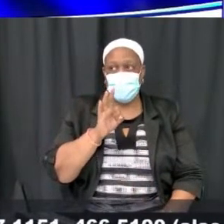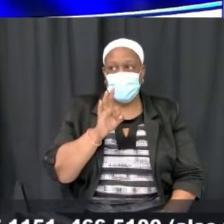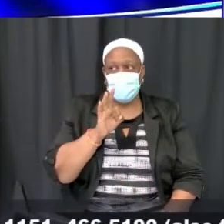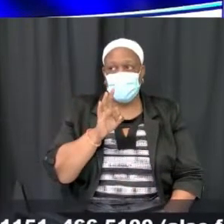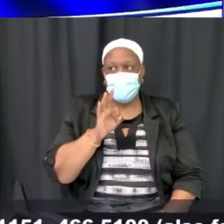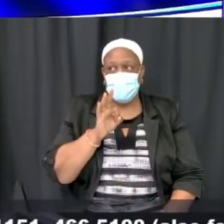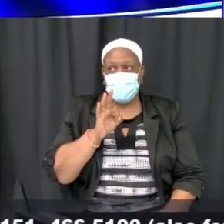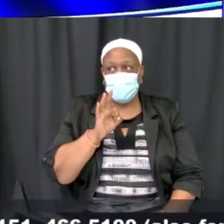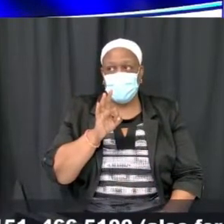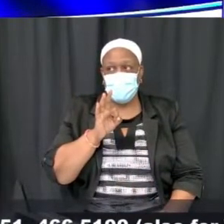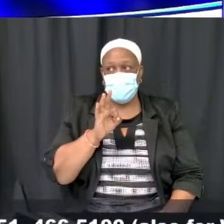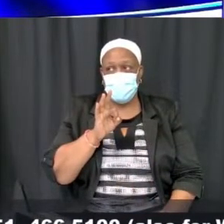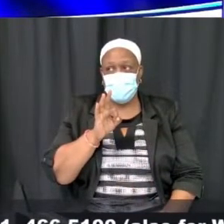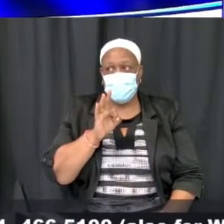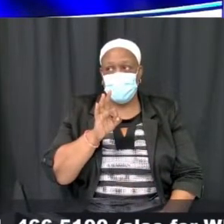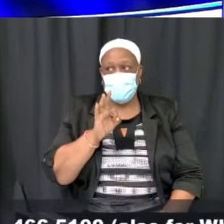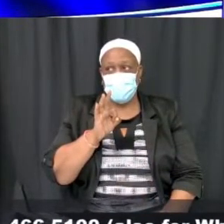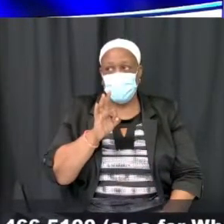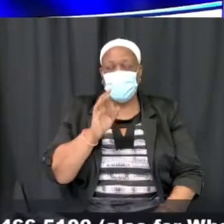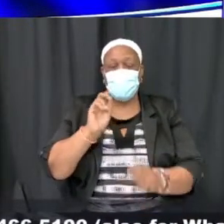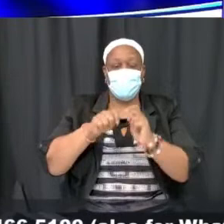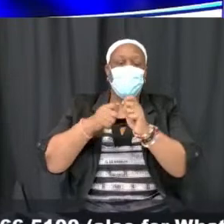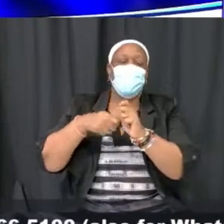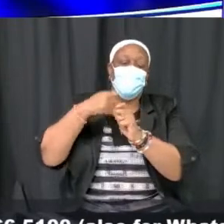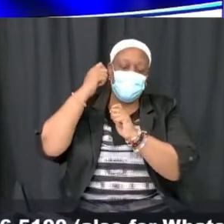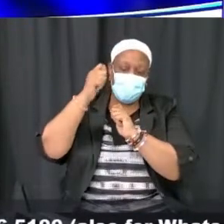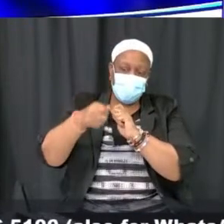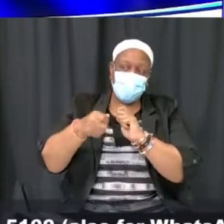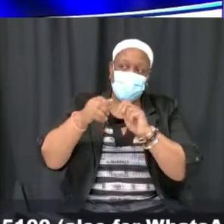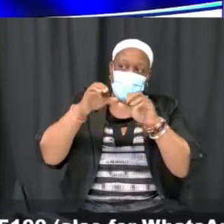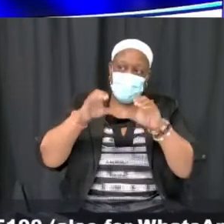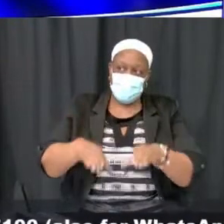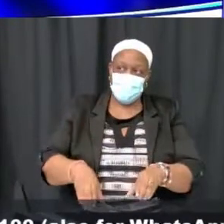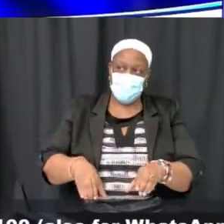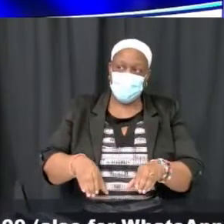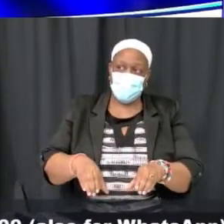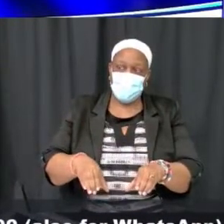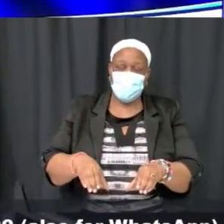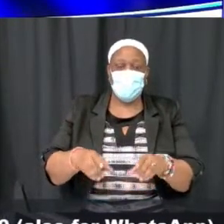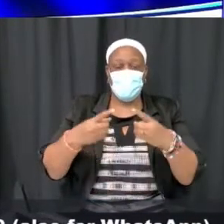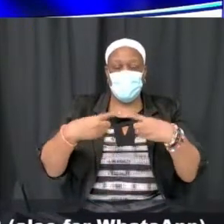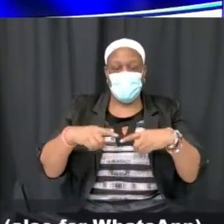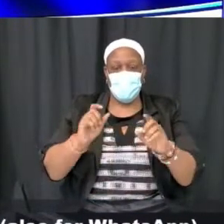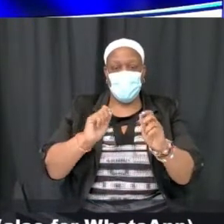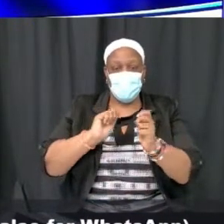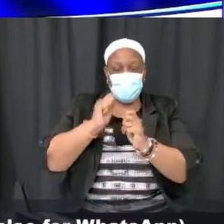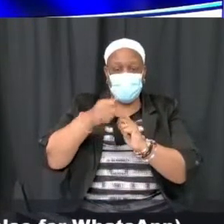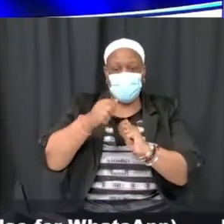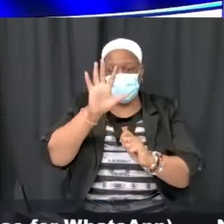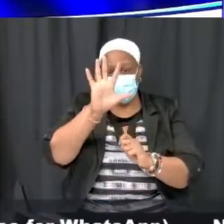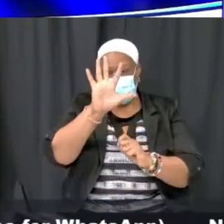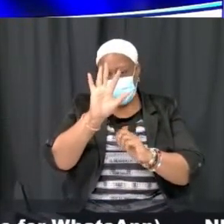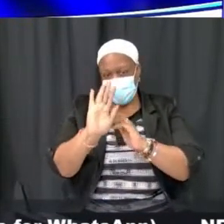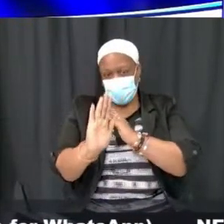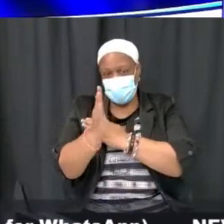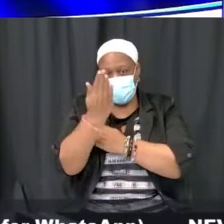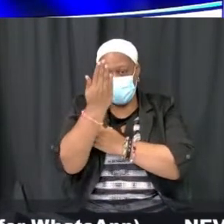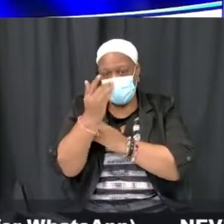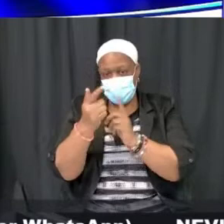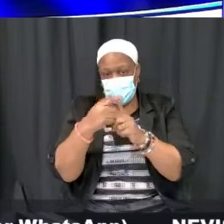Fishers are now allowed to conduct fishing activities between the hours of 5 a.m. and 6